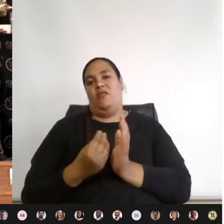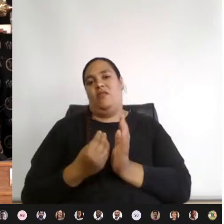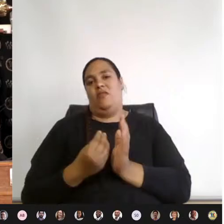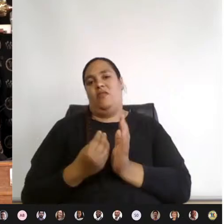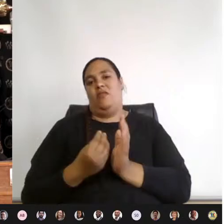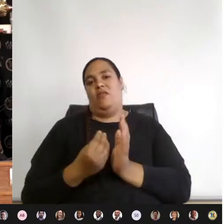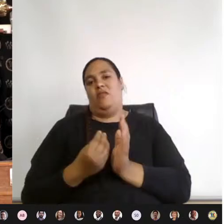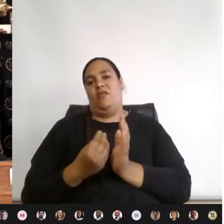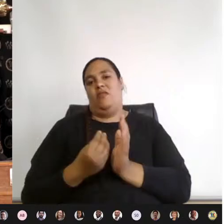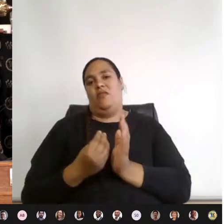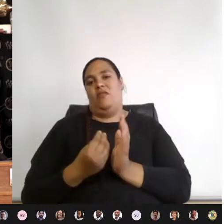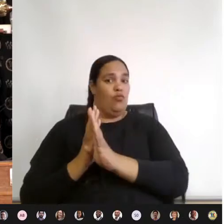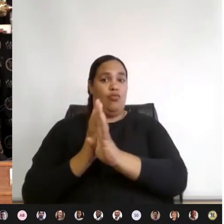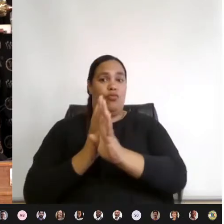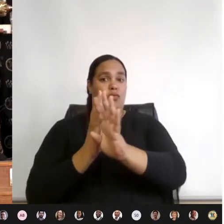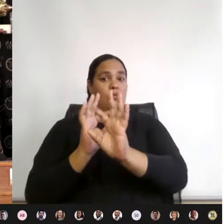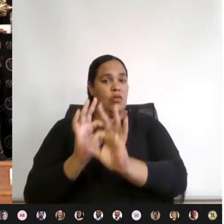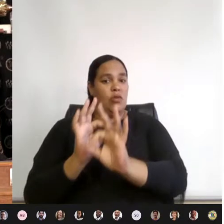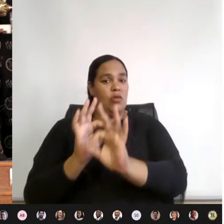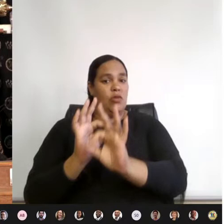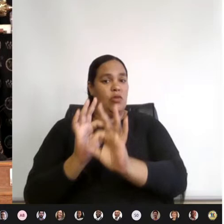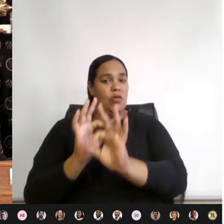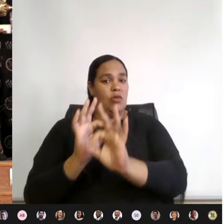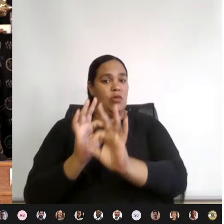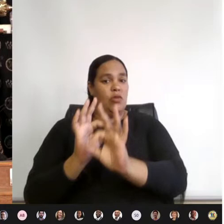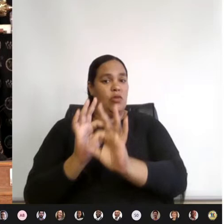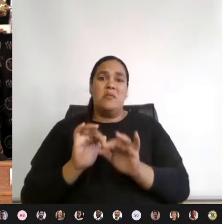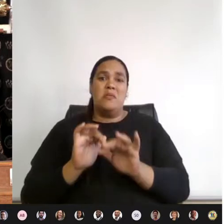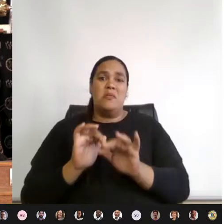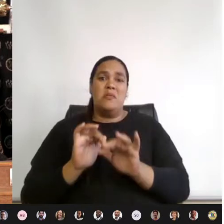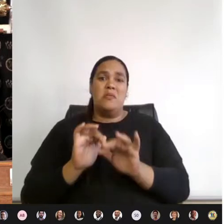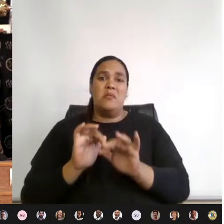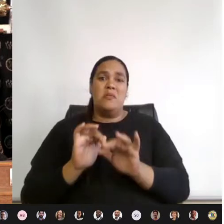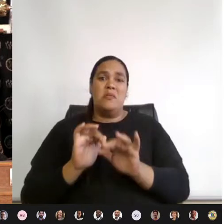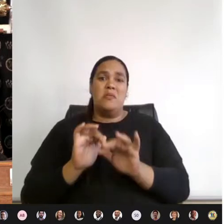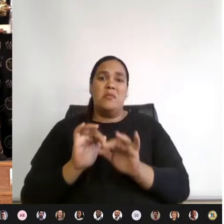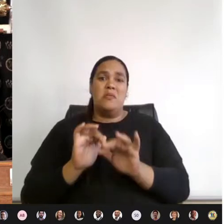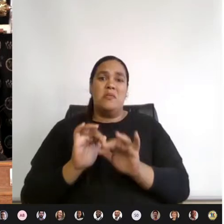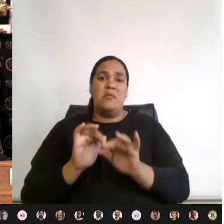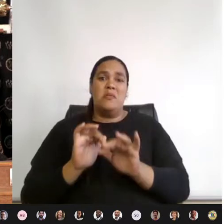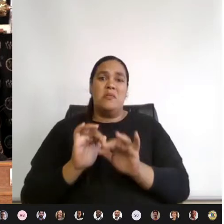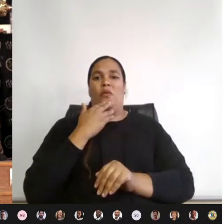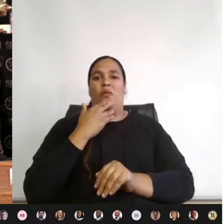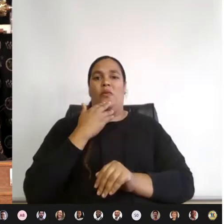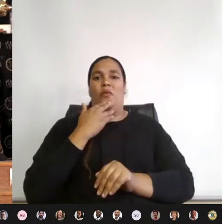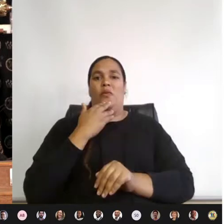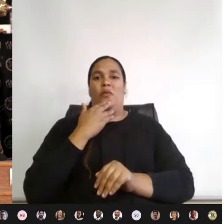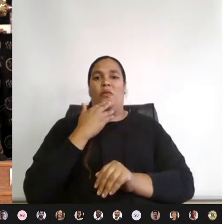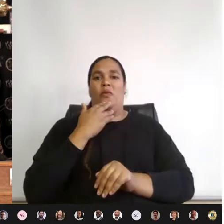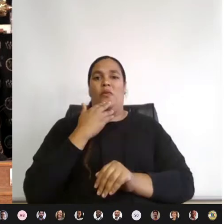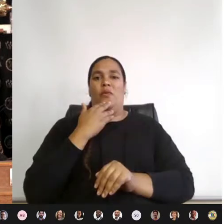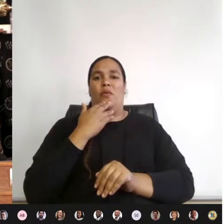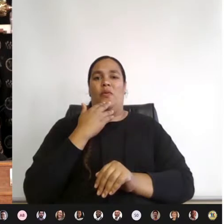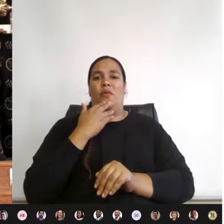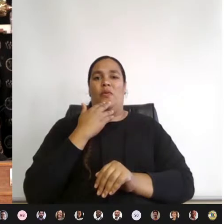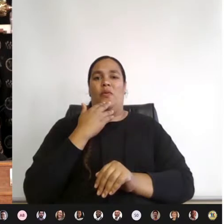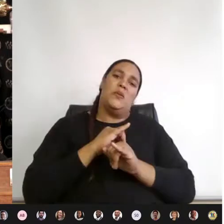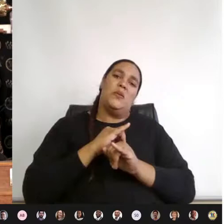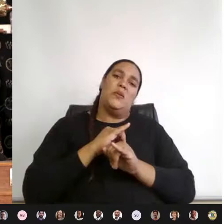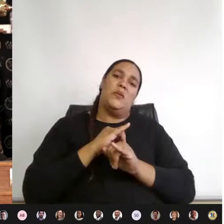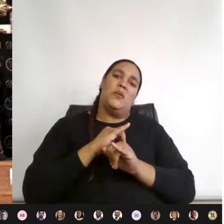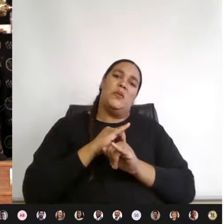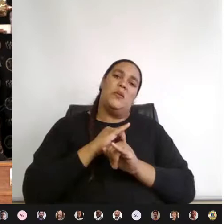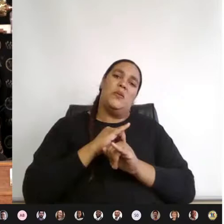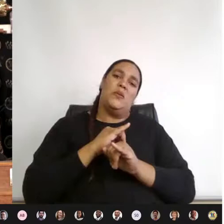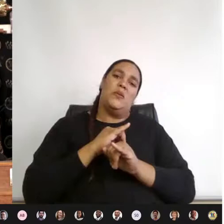moving properly, where people who are the most vulnerable in our society, who should be